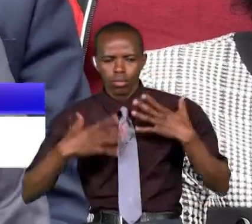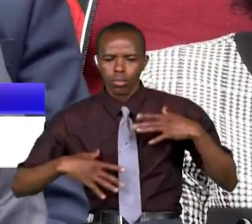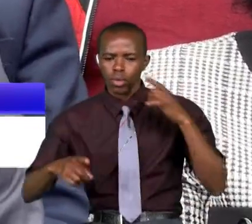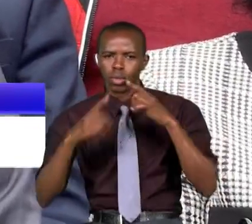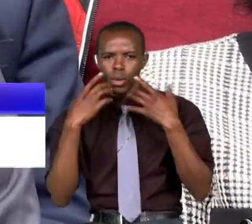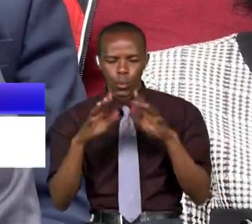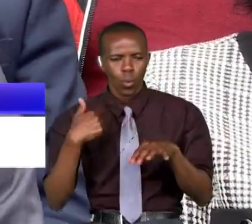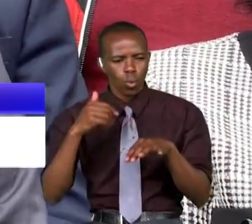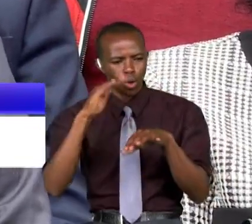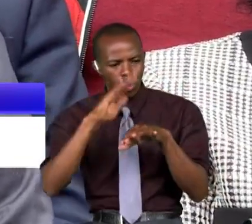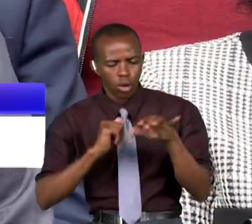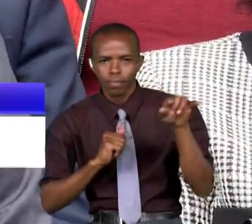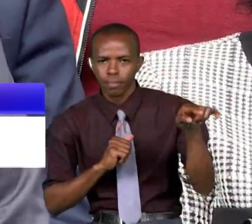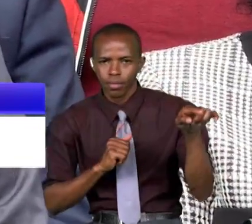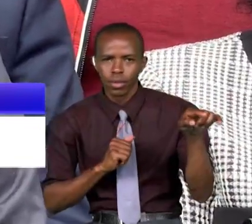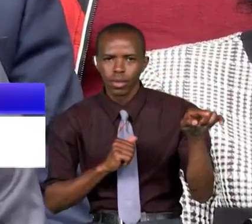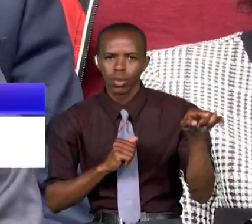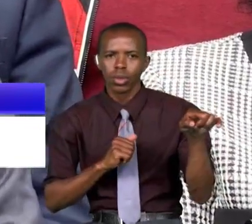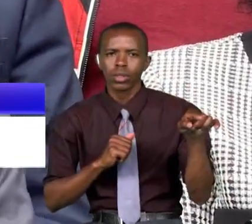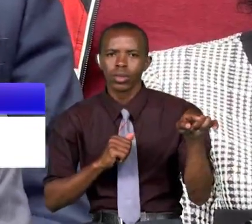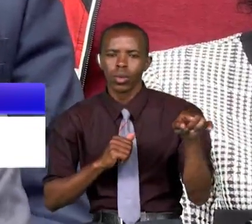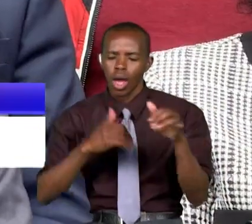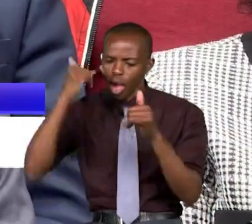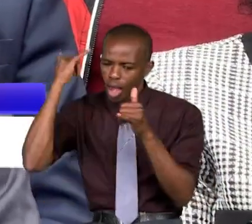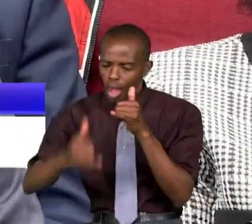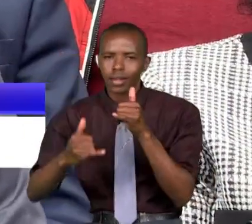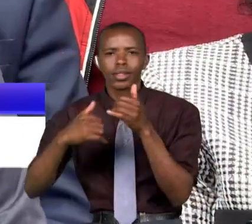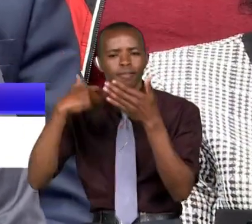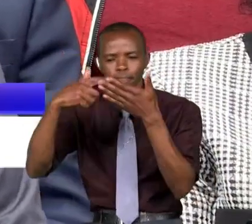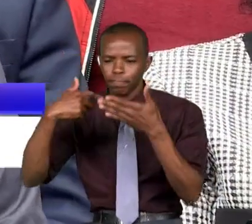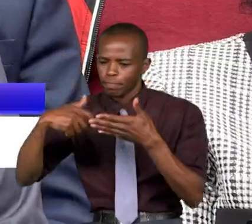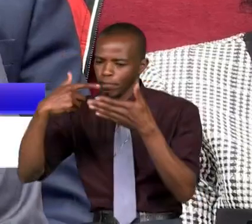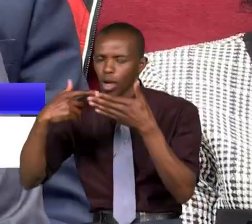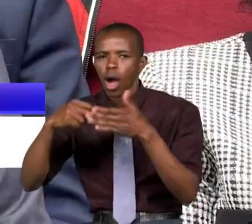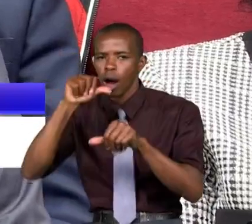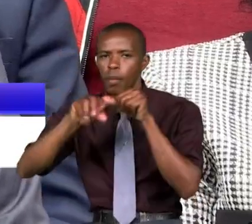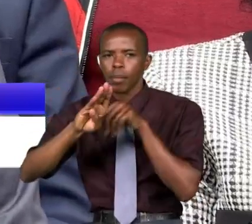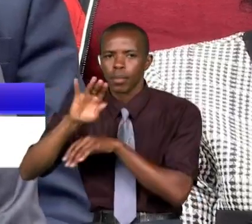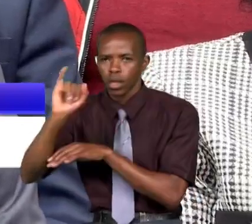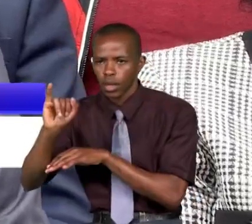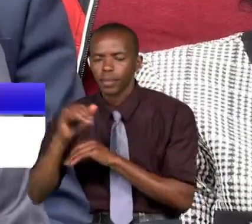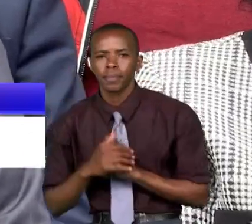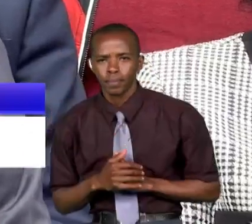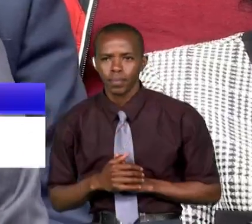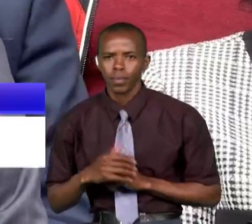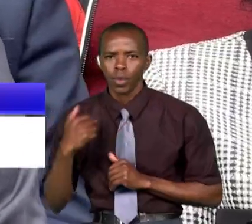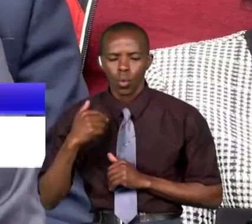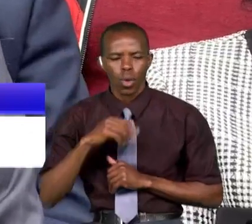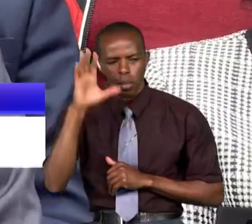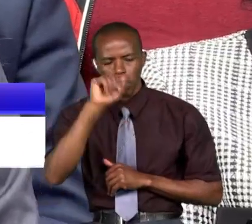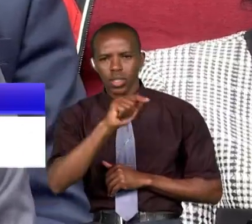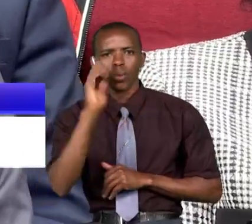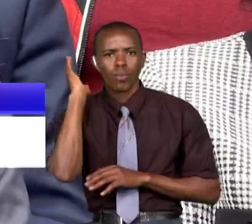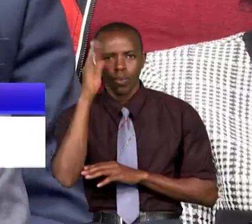He's the one we called upon to conclude or end the debate on the BBI. So we shall all miss him. It's